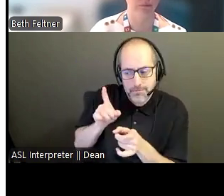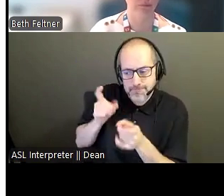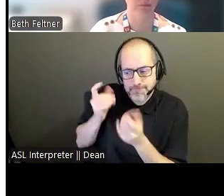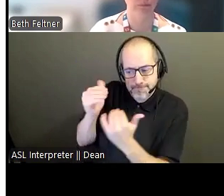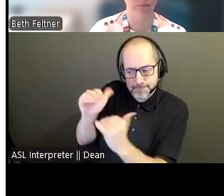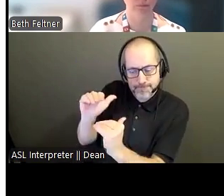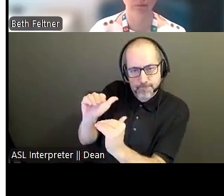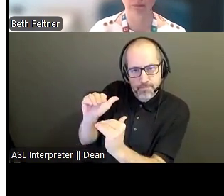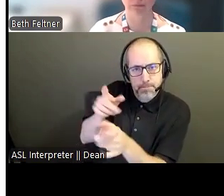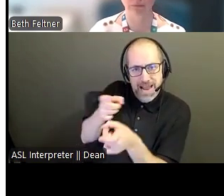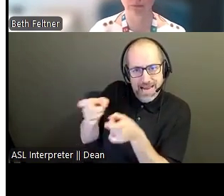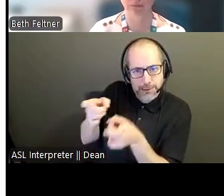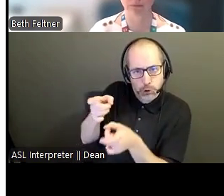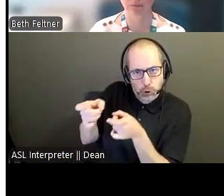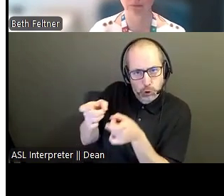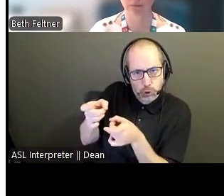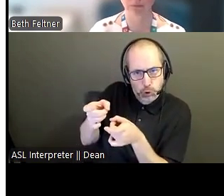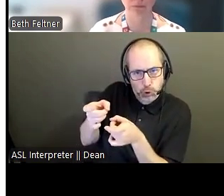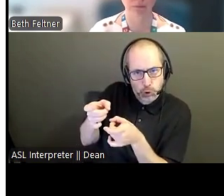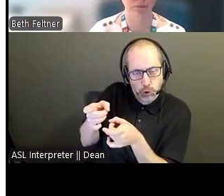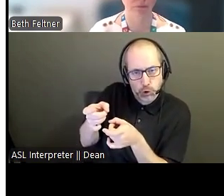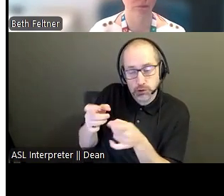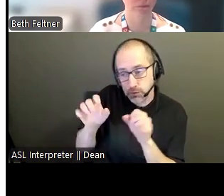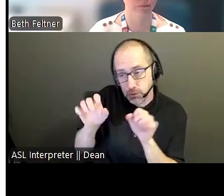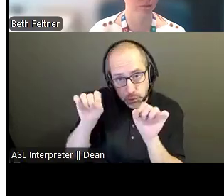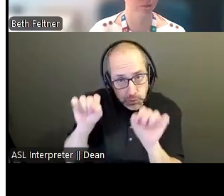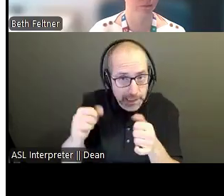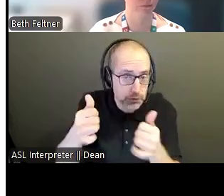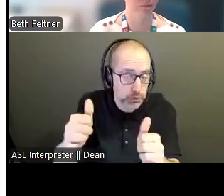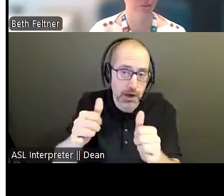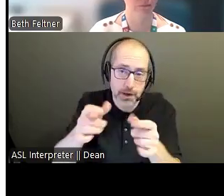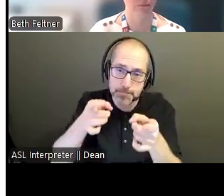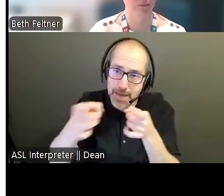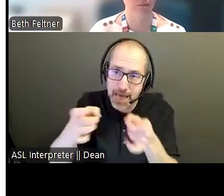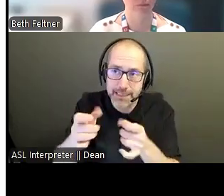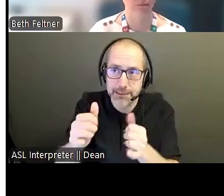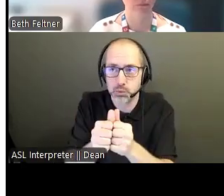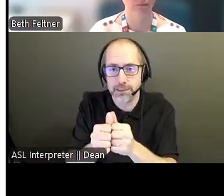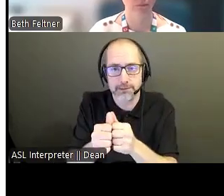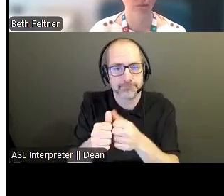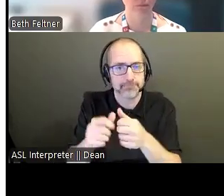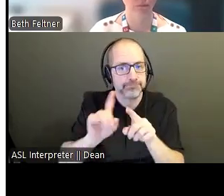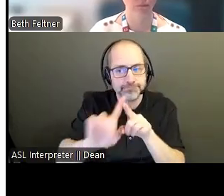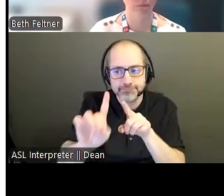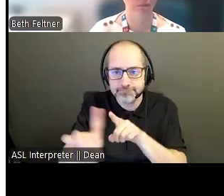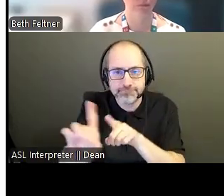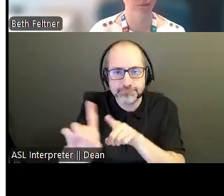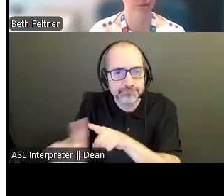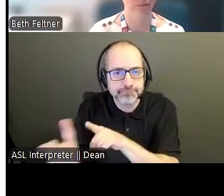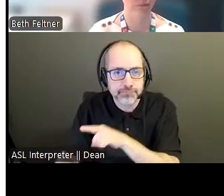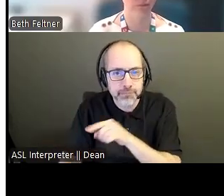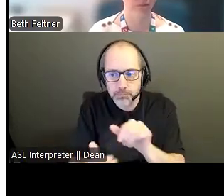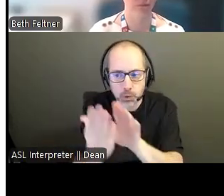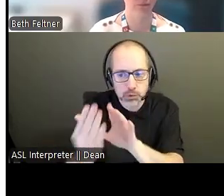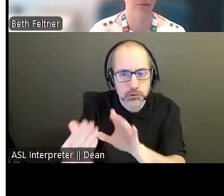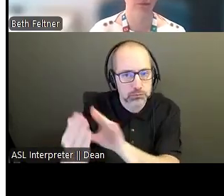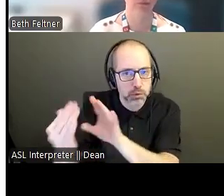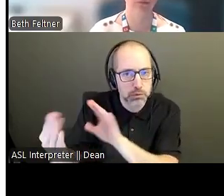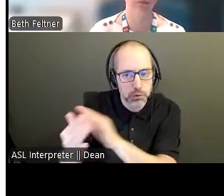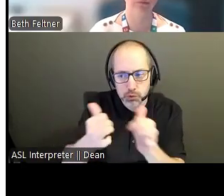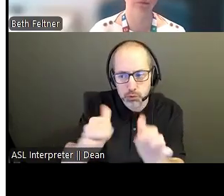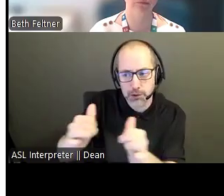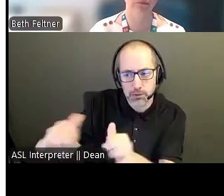So it involves a lot of different strategies that can help alleviate and ideally just reduce our awareness of